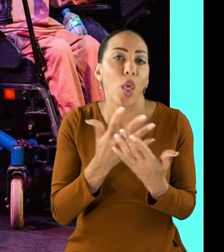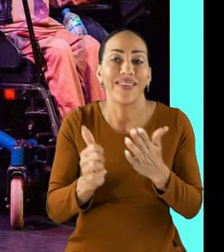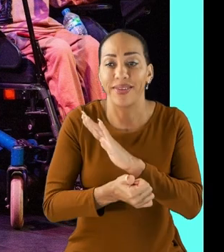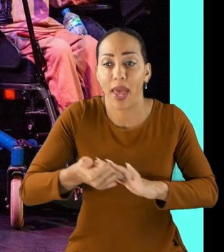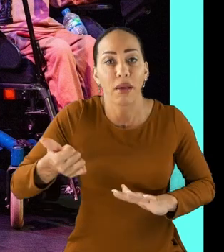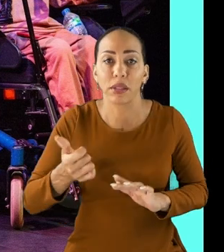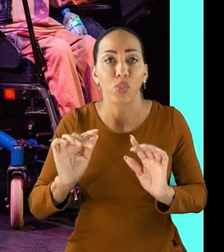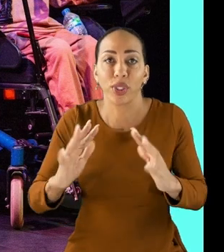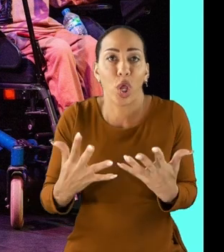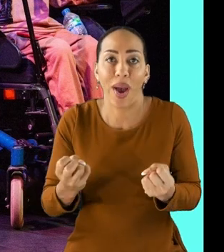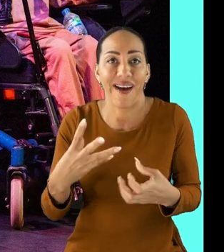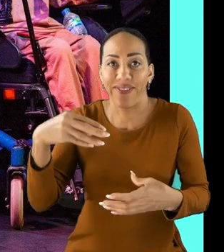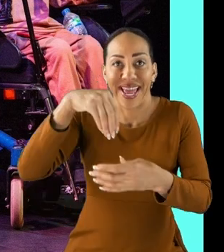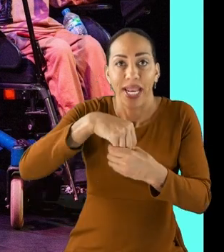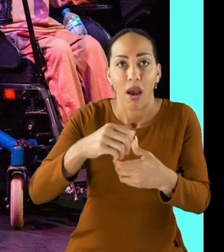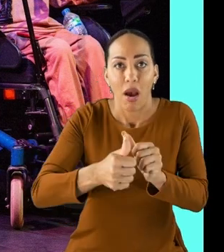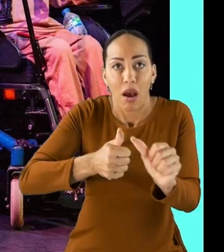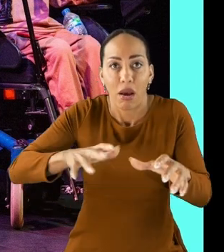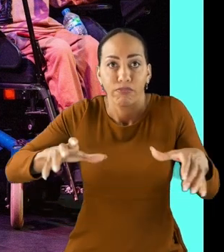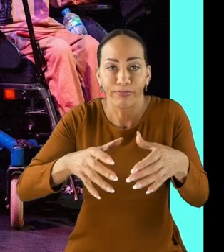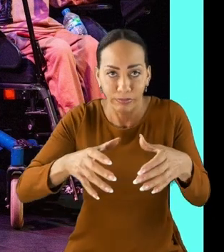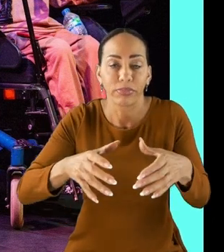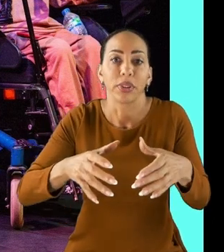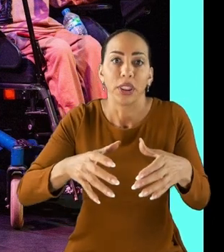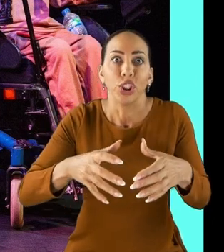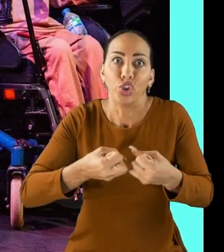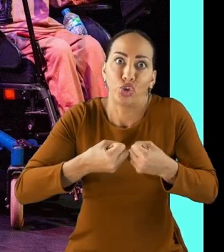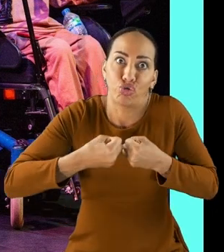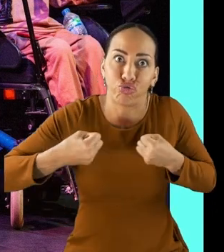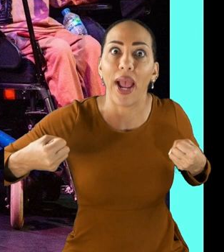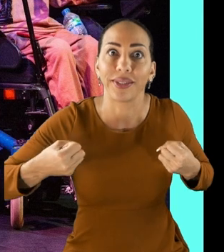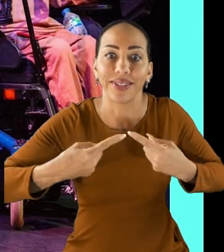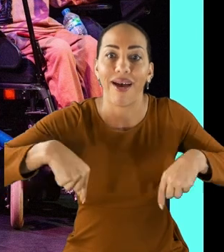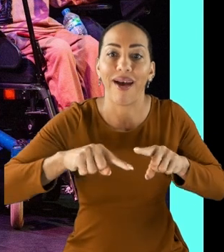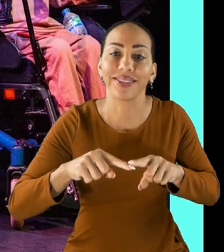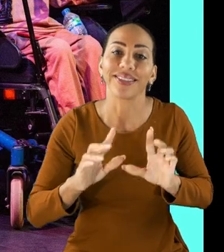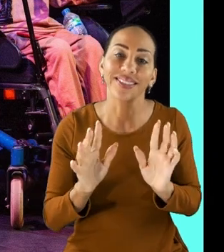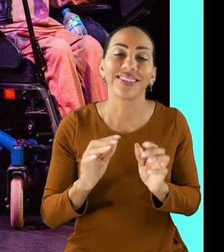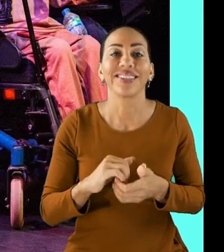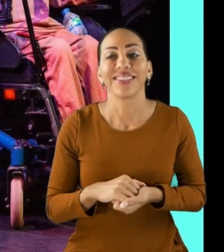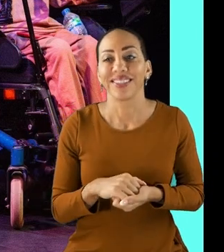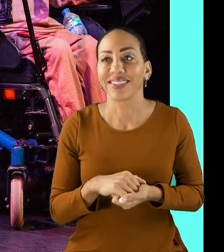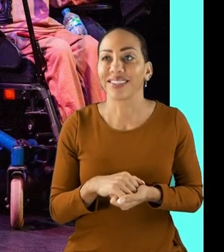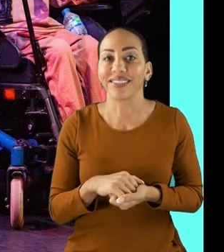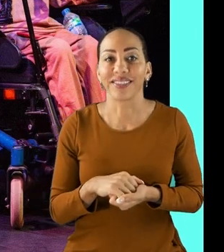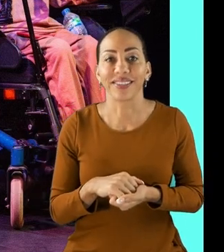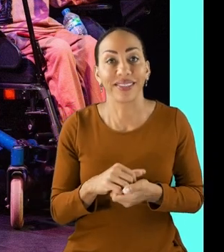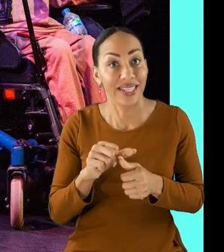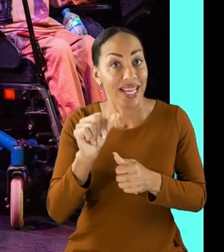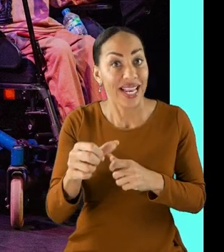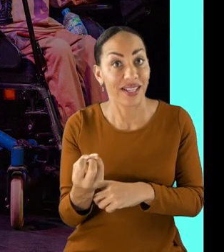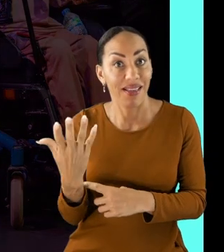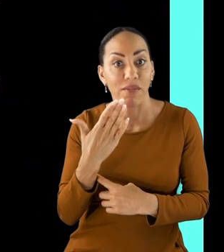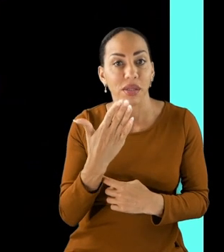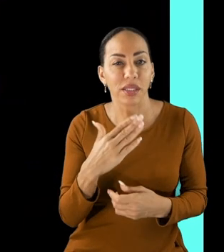It stretches things. It asks us to try new things. And I think what I wanted to start with, I guess, if we could go to the next